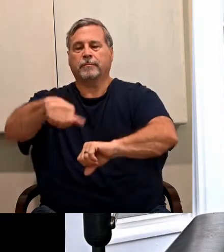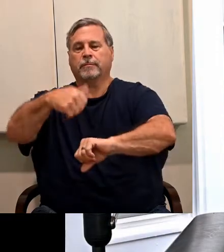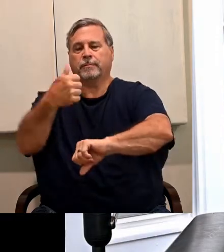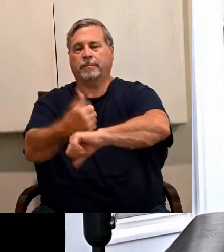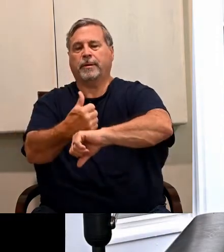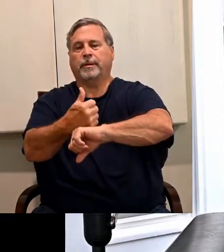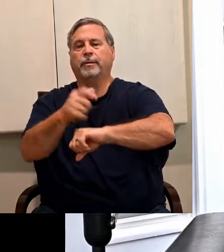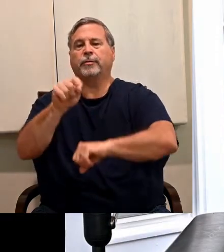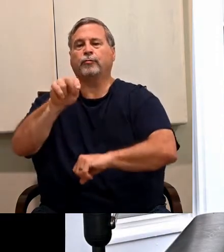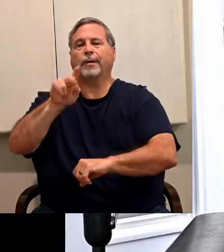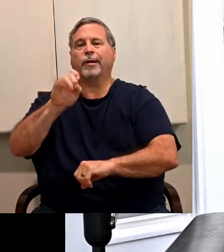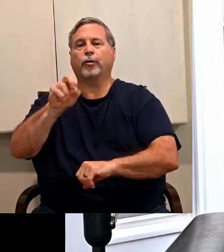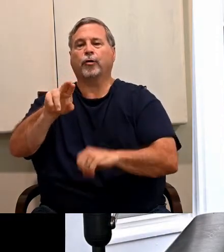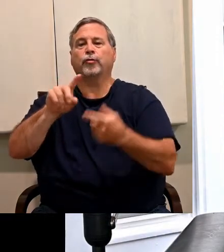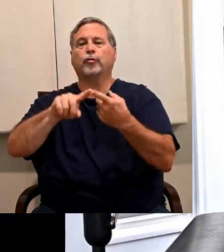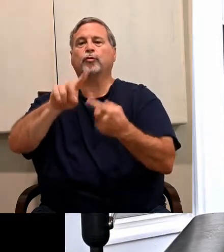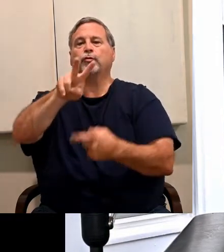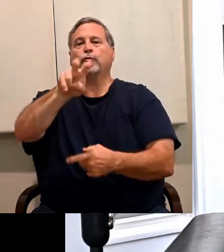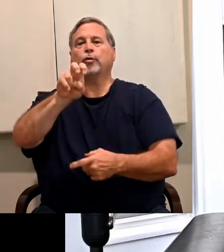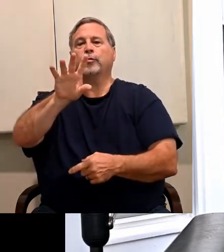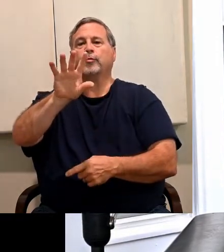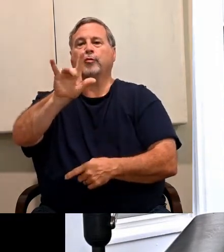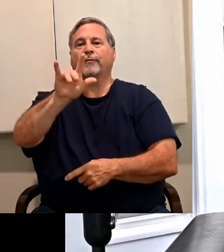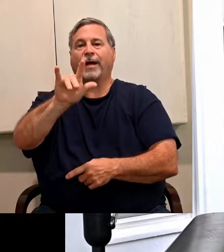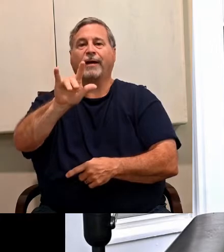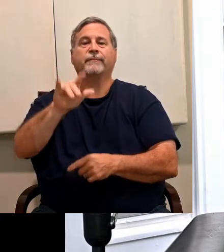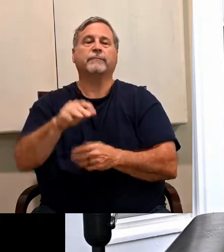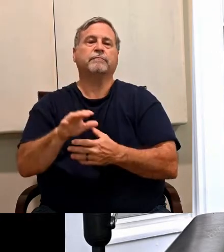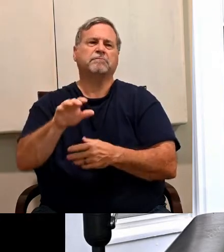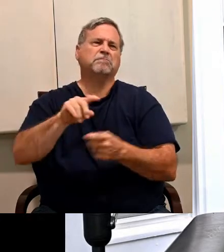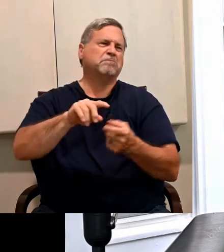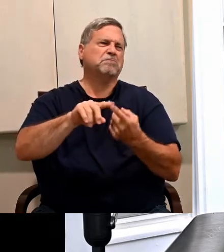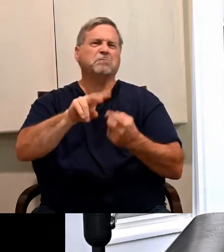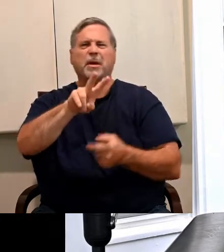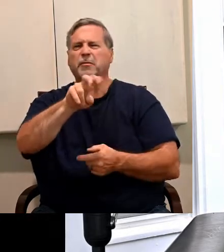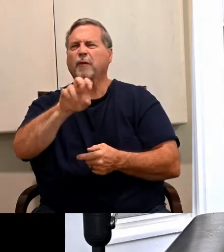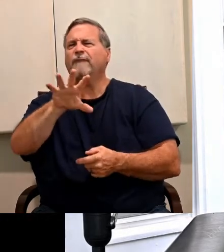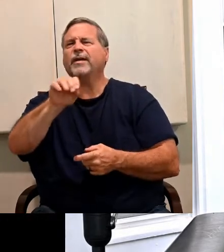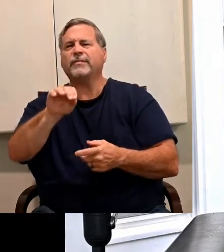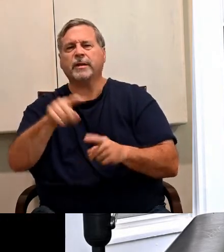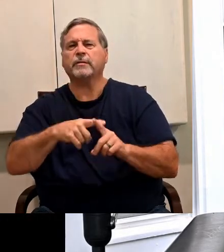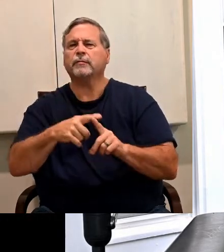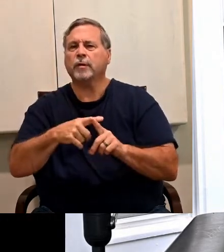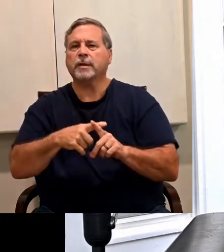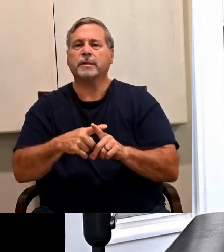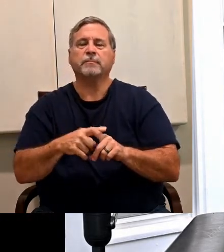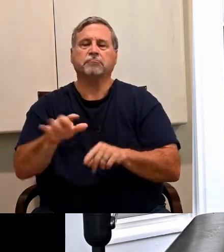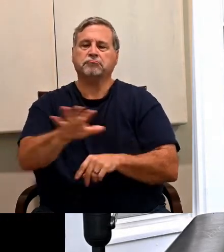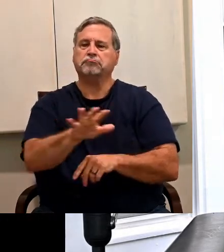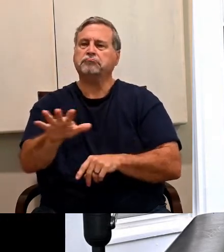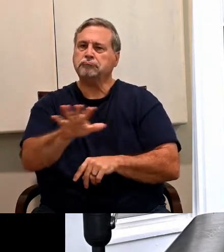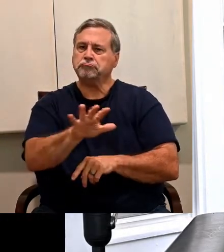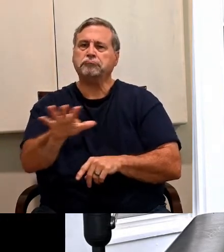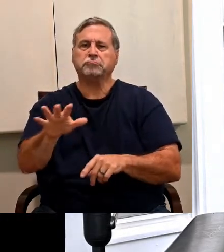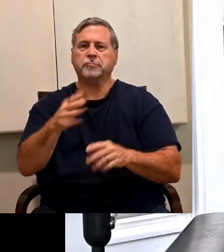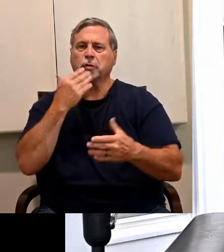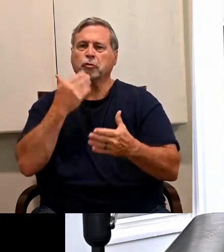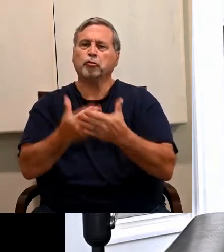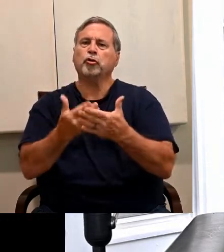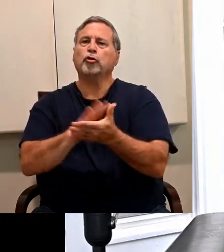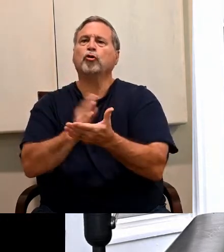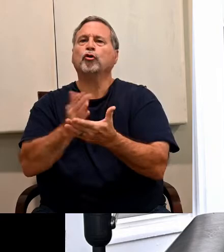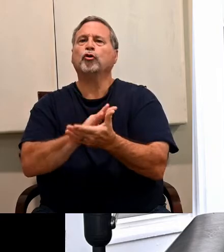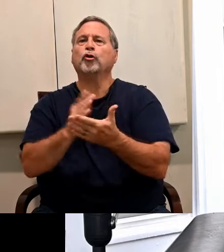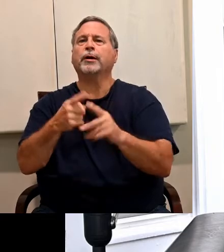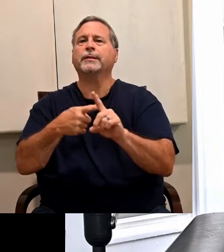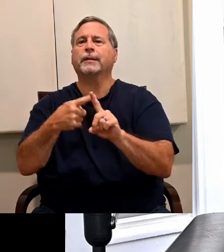We're going to set the Traeger to 225. Now you can do this 225 to 250. Somewhere in